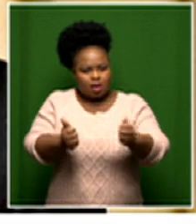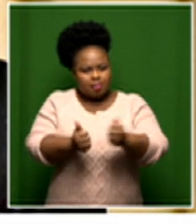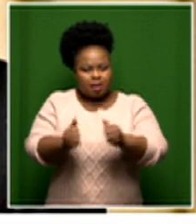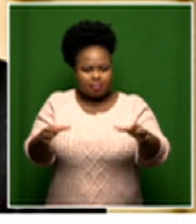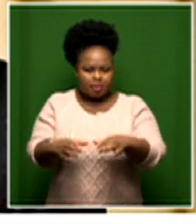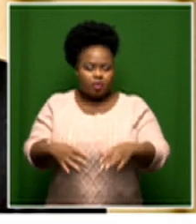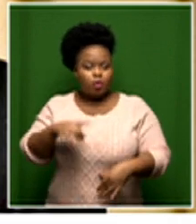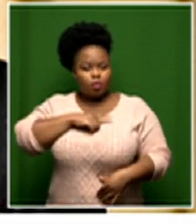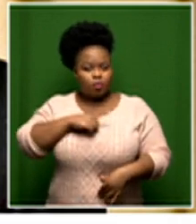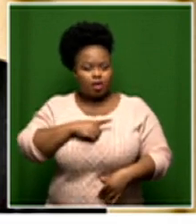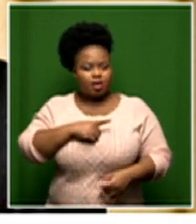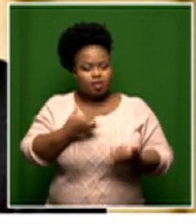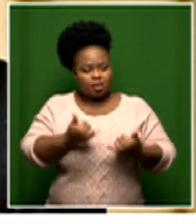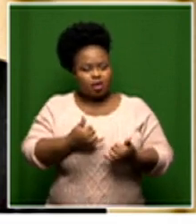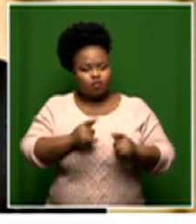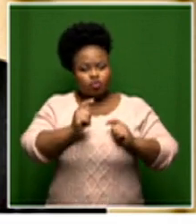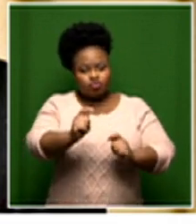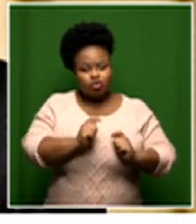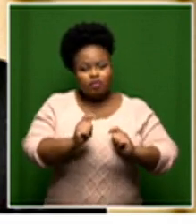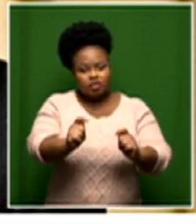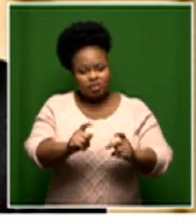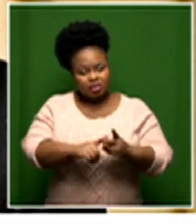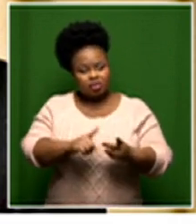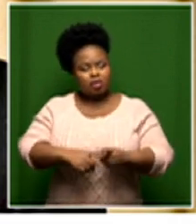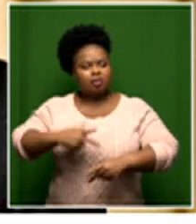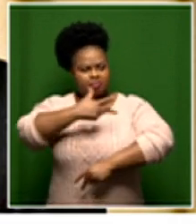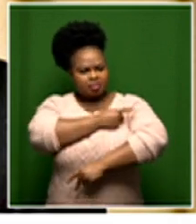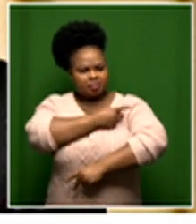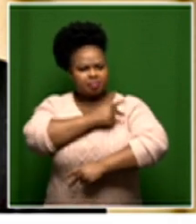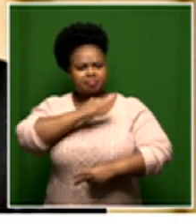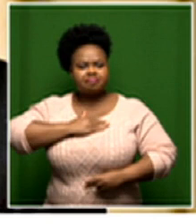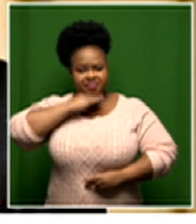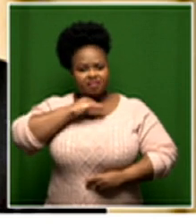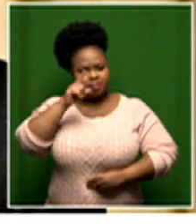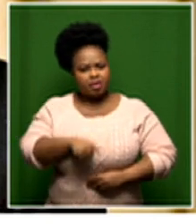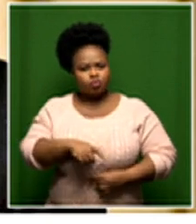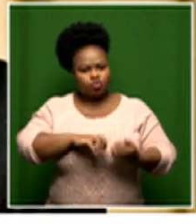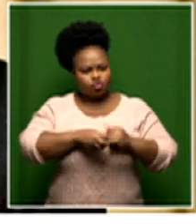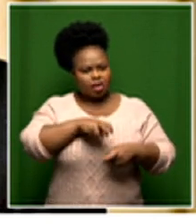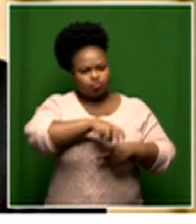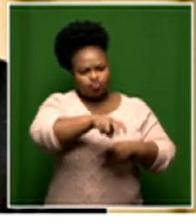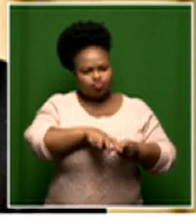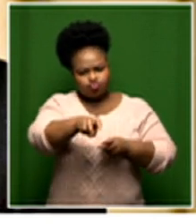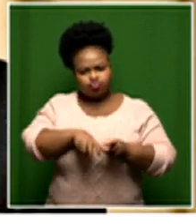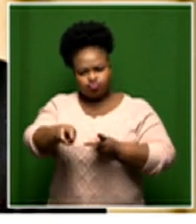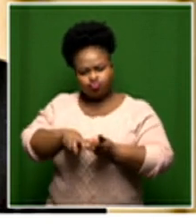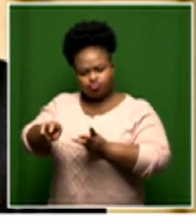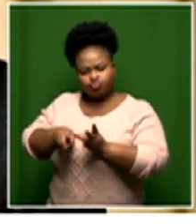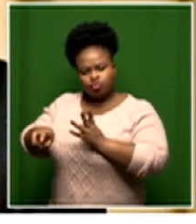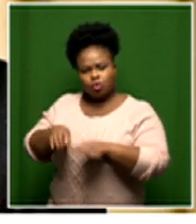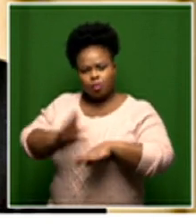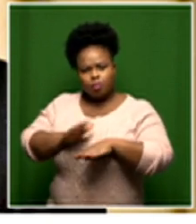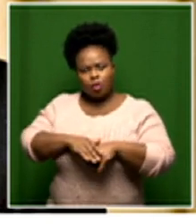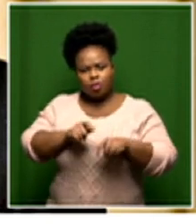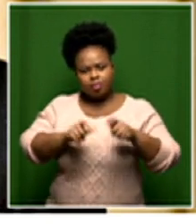logistical machinery is in place and the supply of vaccine is adequate to be able to move to as many people as possible,